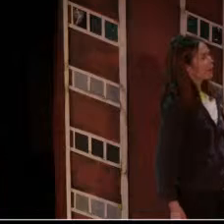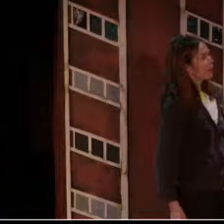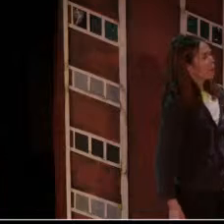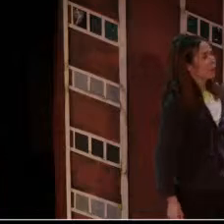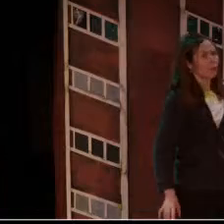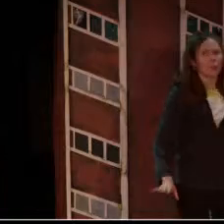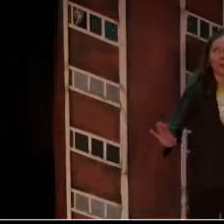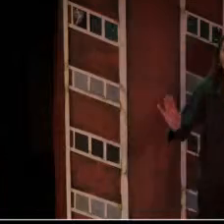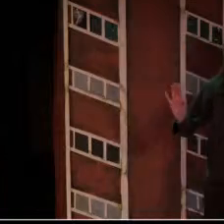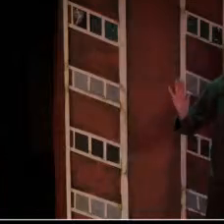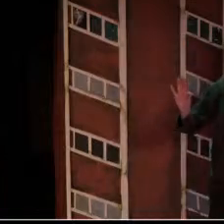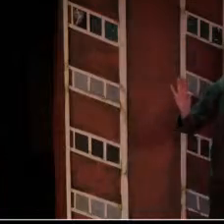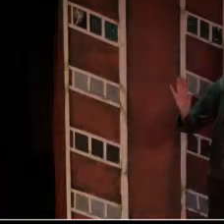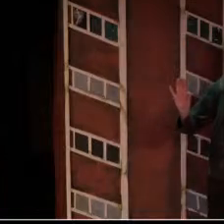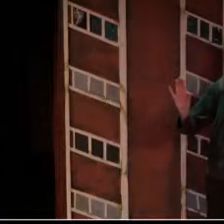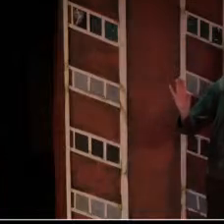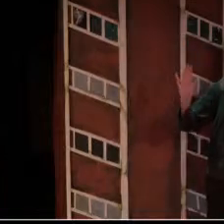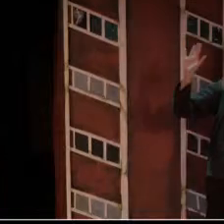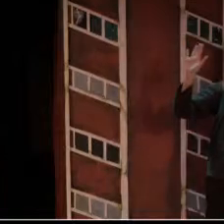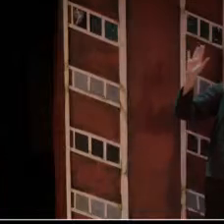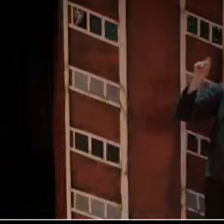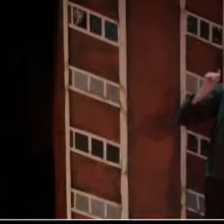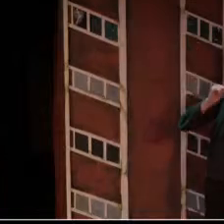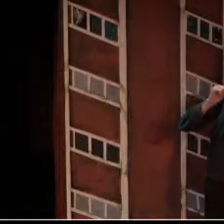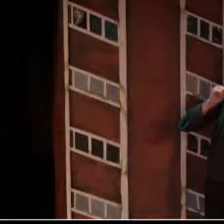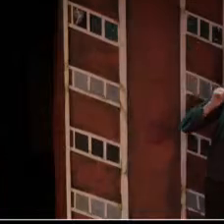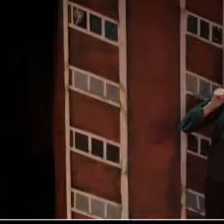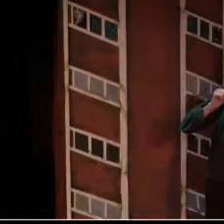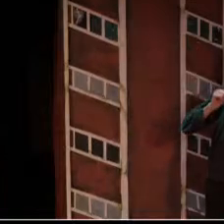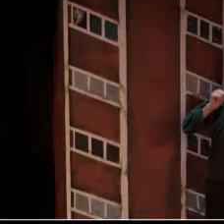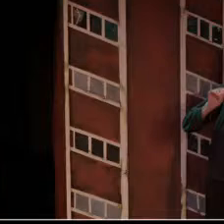Mercy on me. A baby.